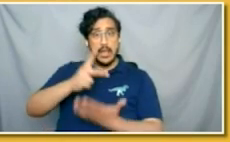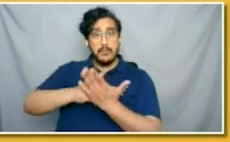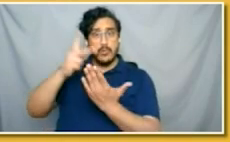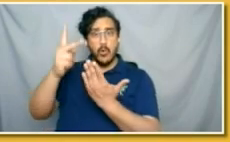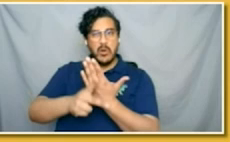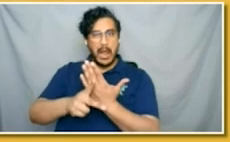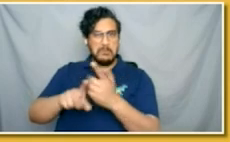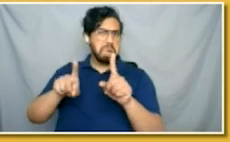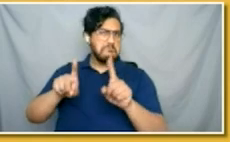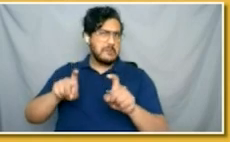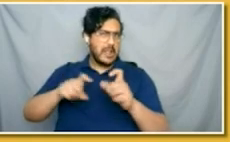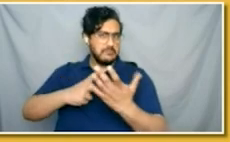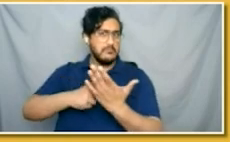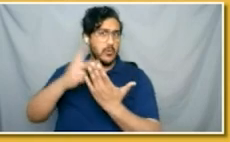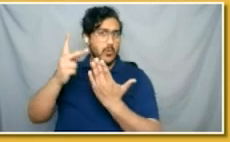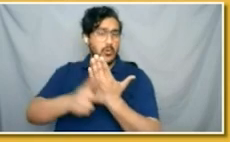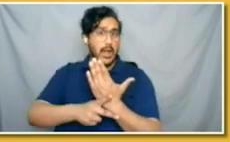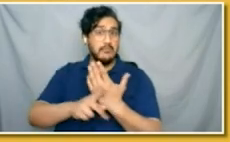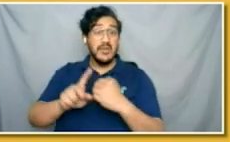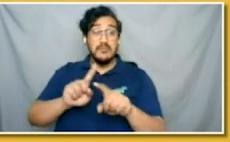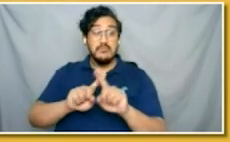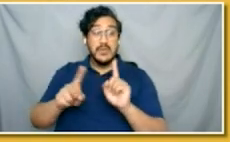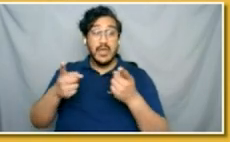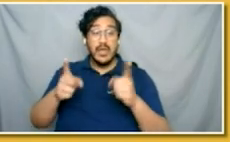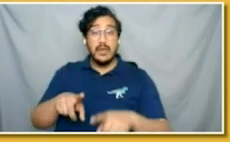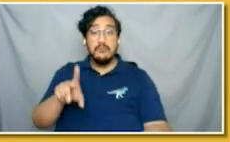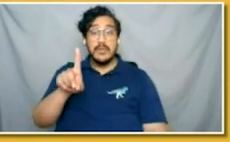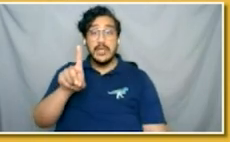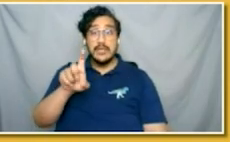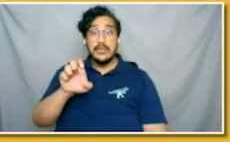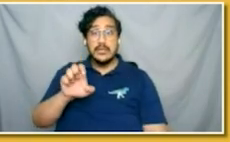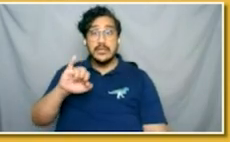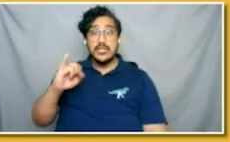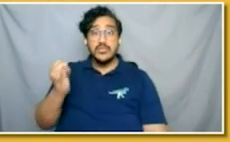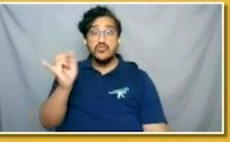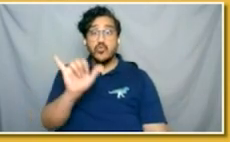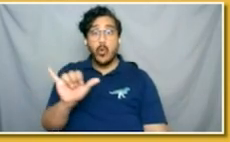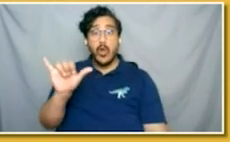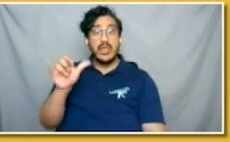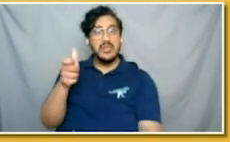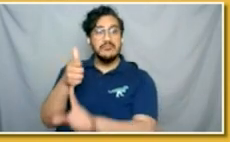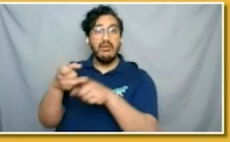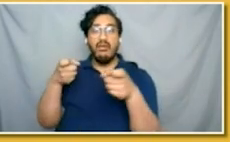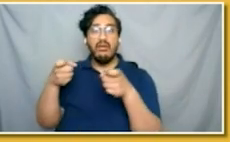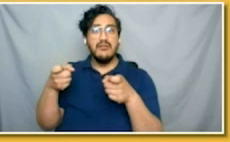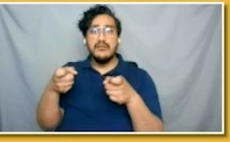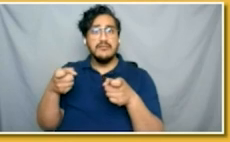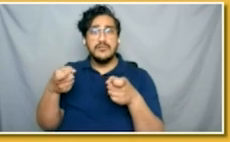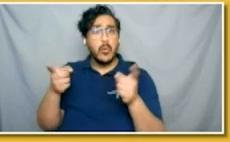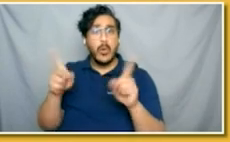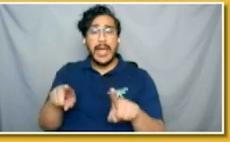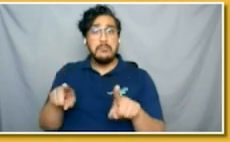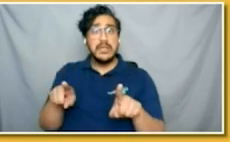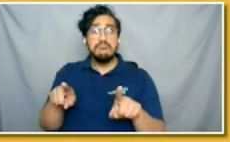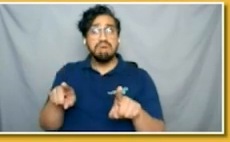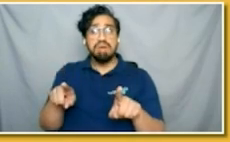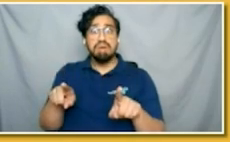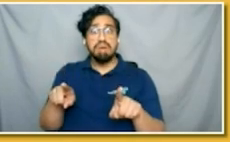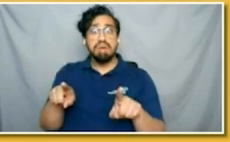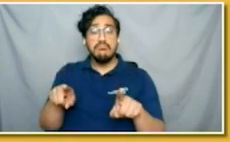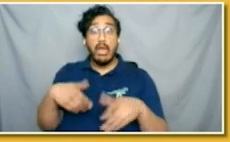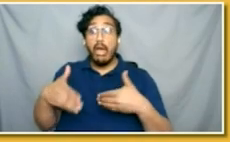So it needs to be done in earnest. I think that, you know,